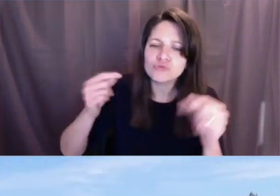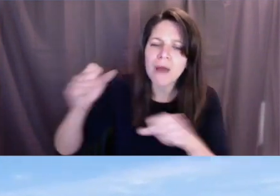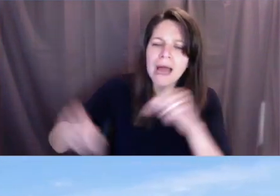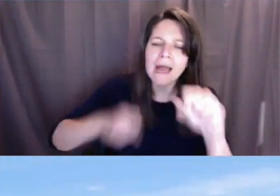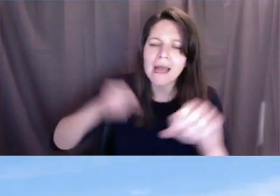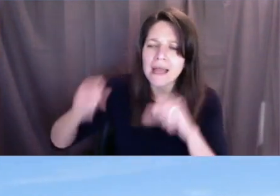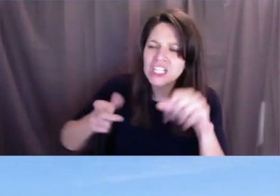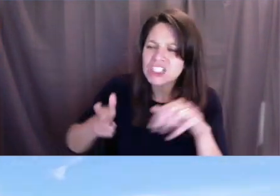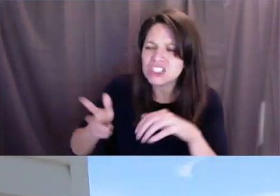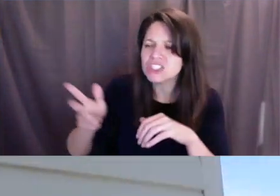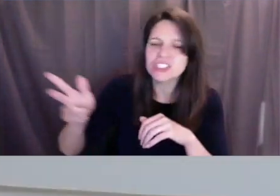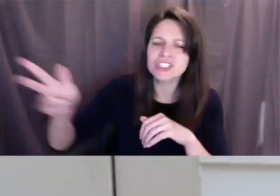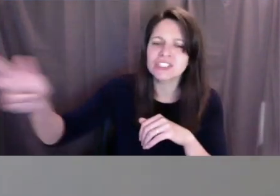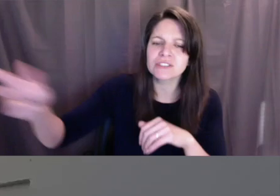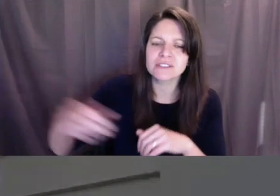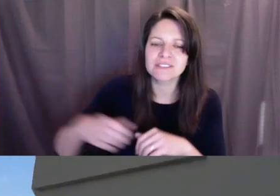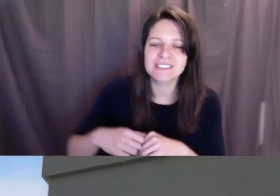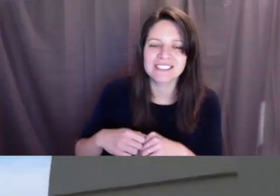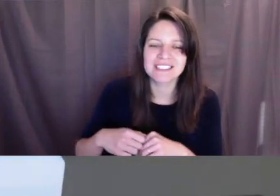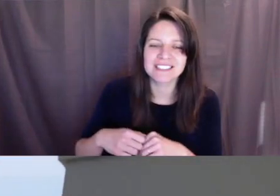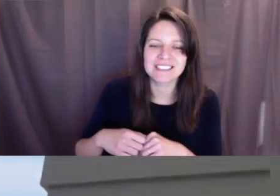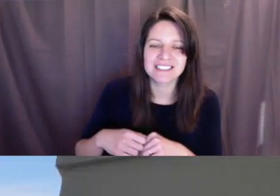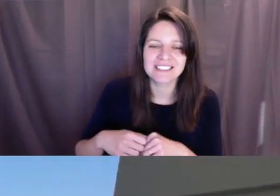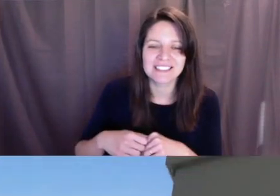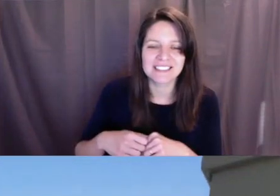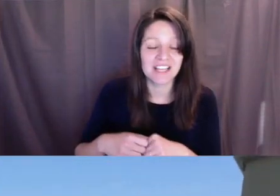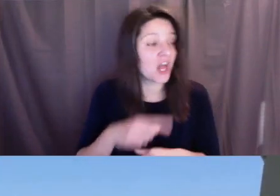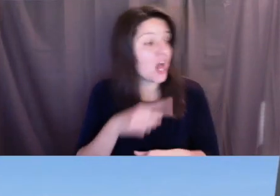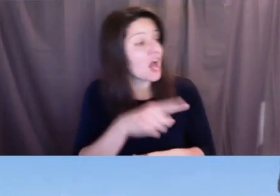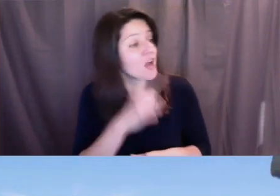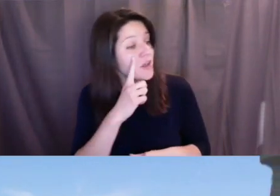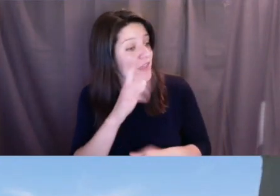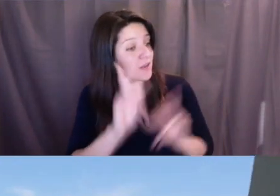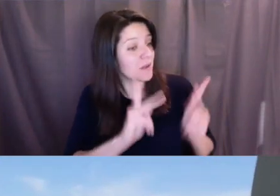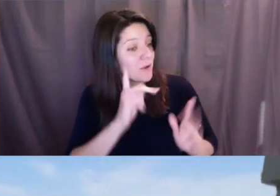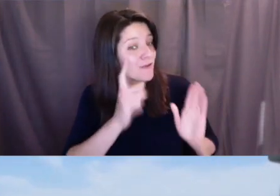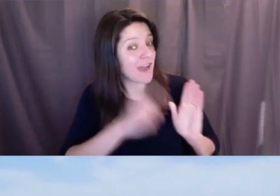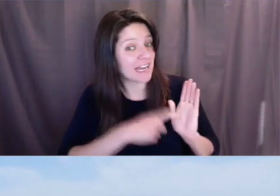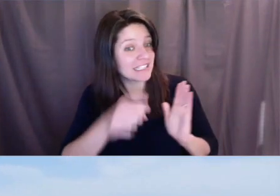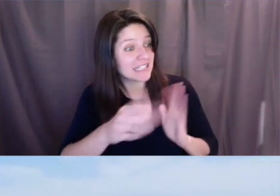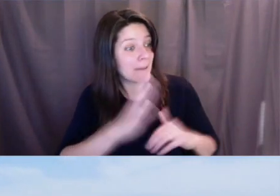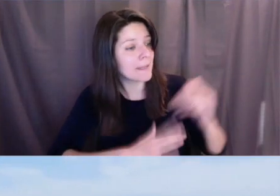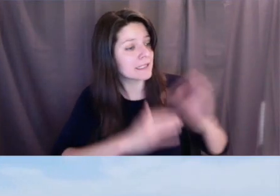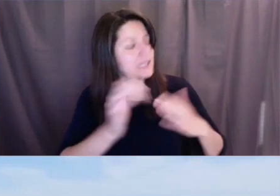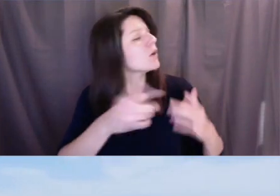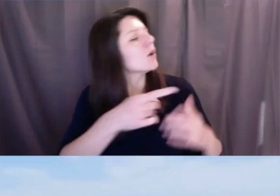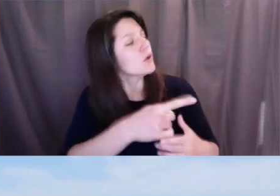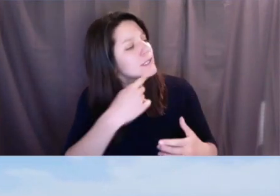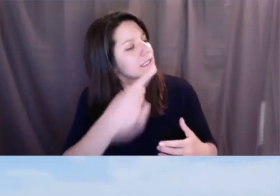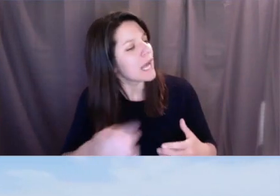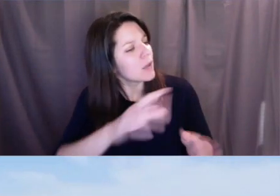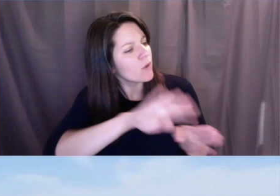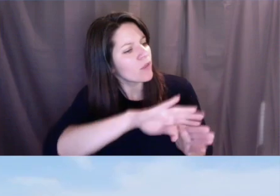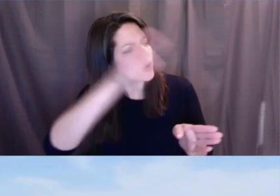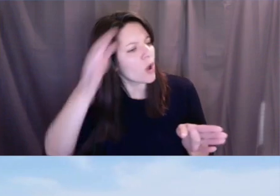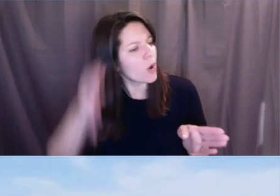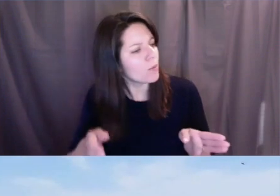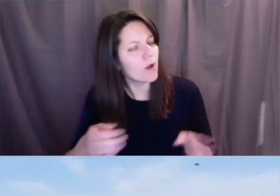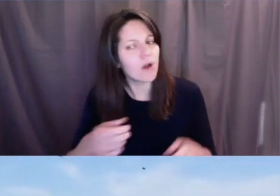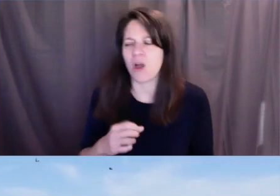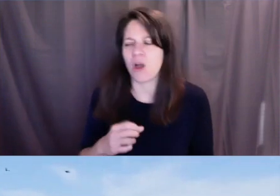biking that way. Somehow. You think people recognize what that building is right over there? Go point out and tell them what it is. What, the